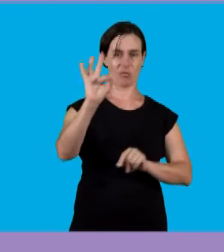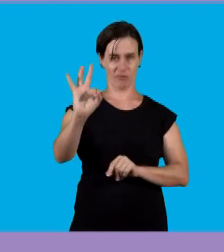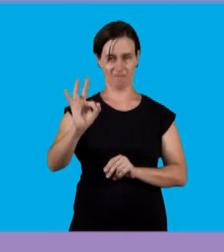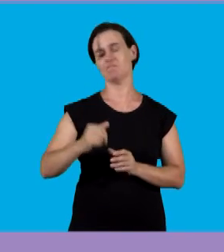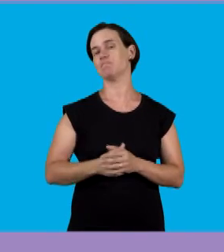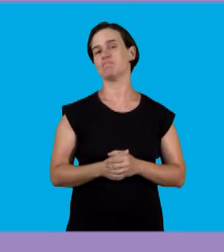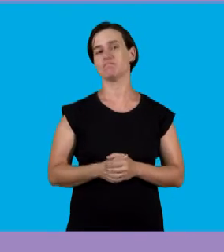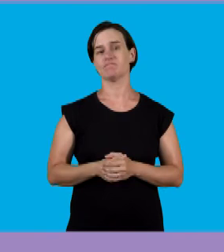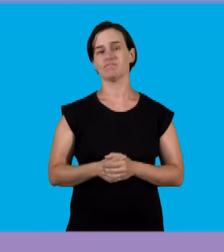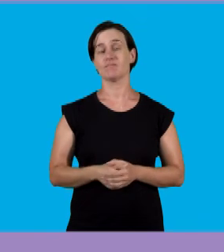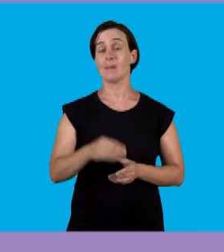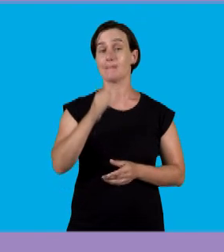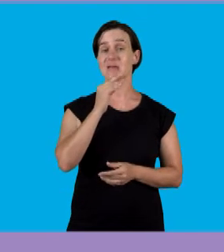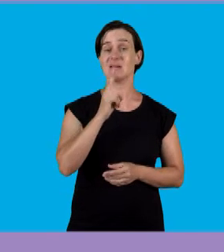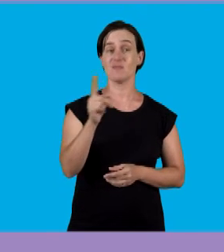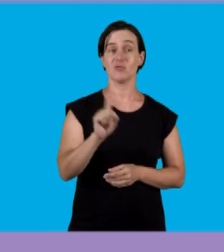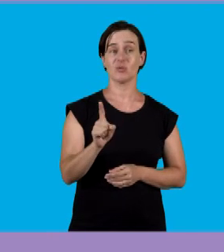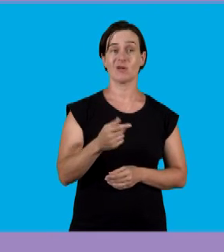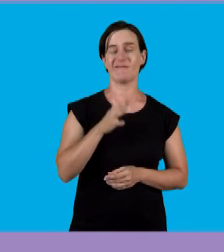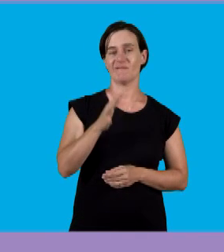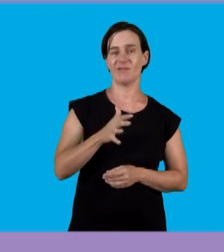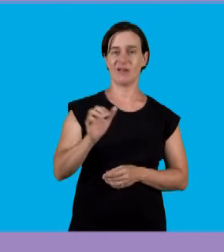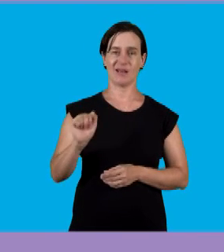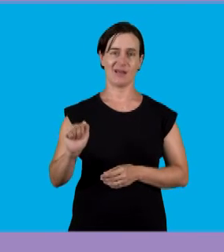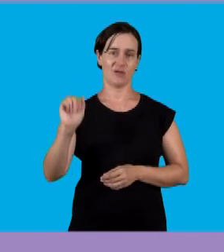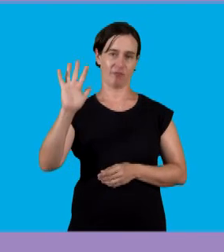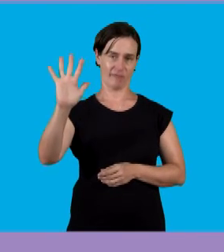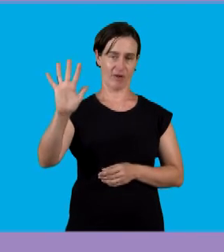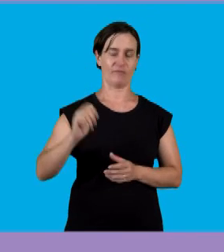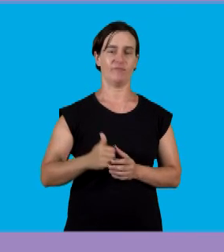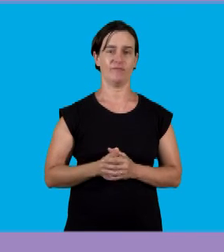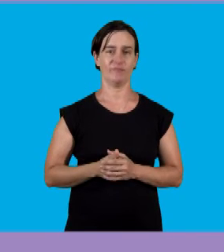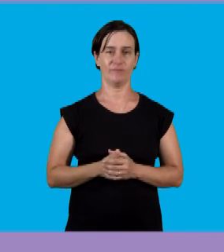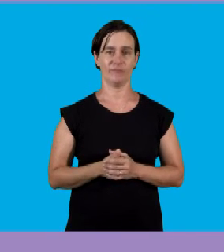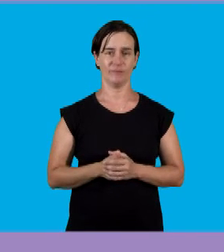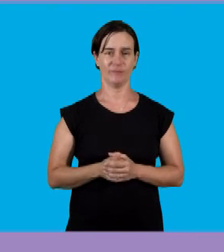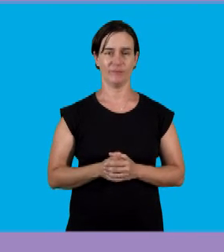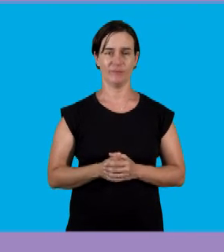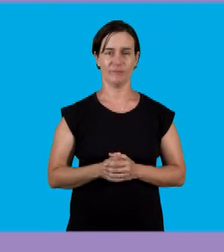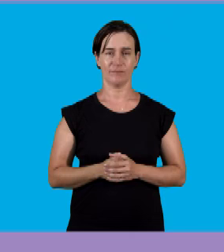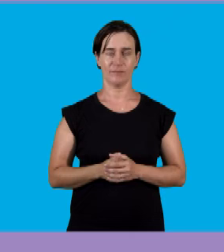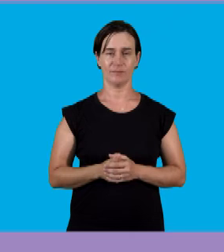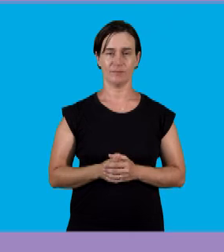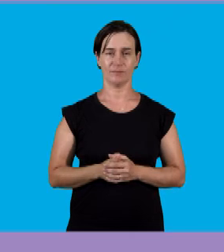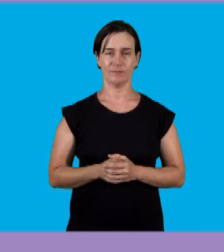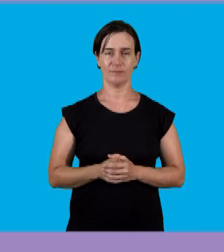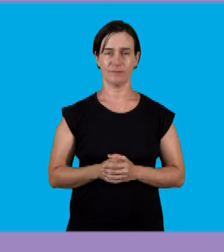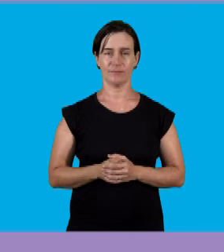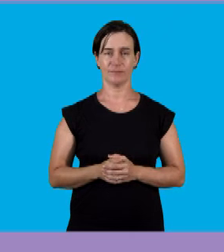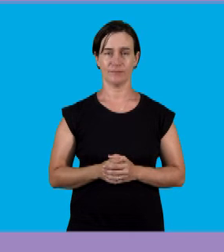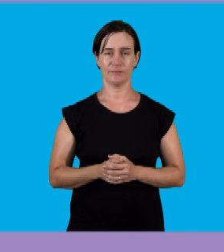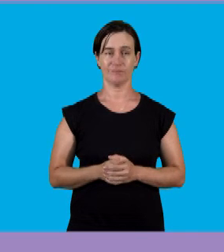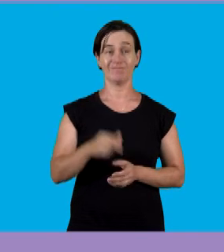going to add those exponents, and that is going to leave us with 15a